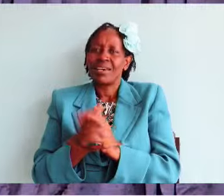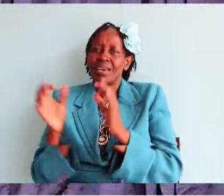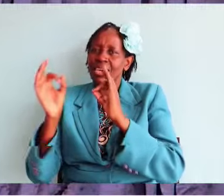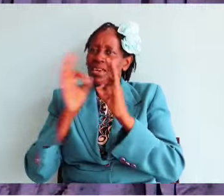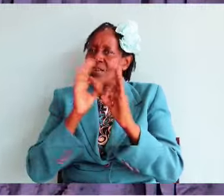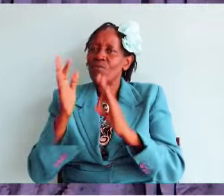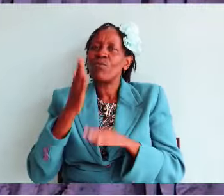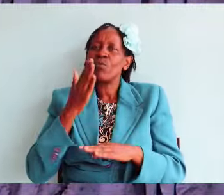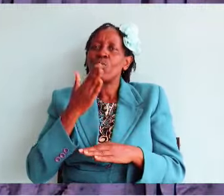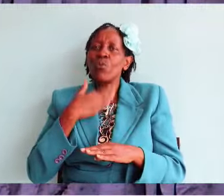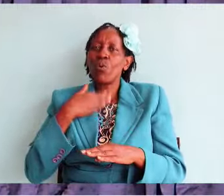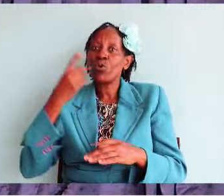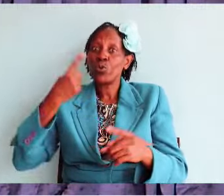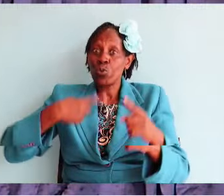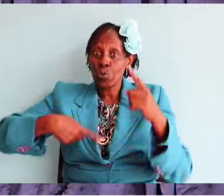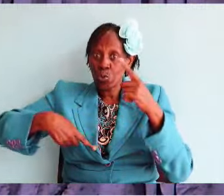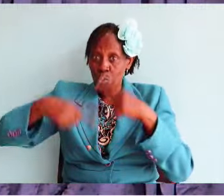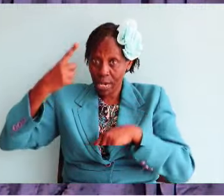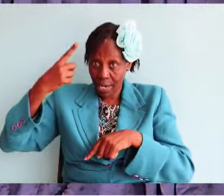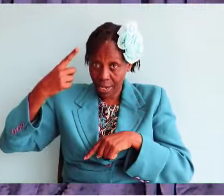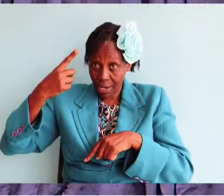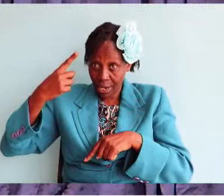battle is worship.